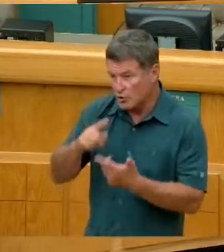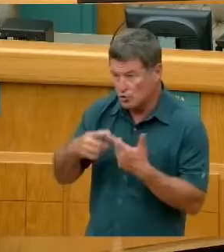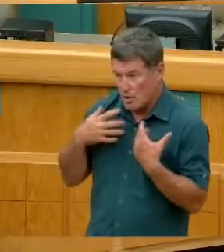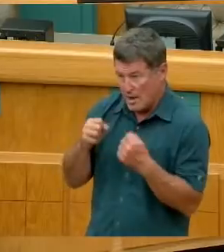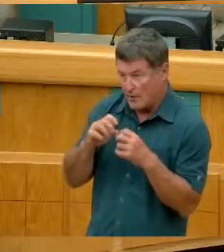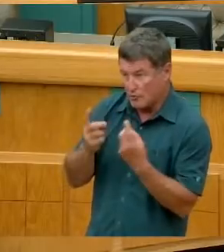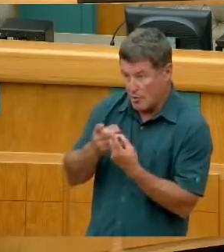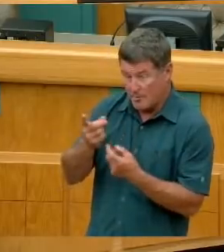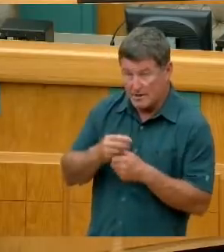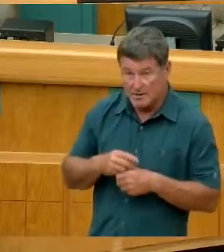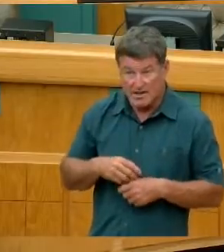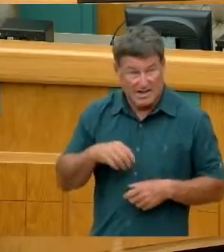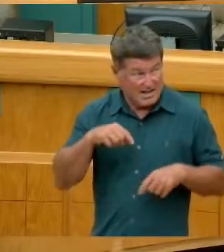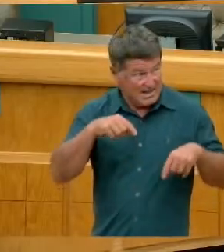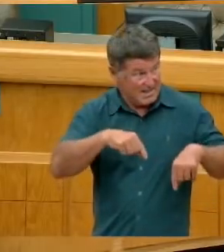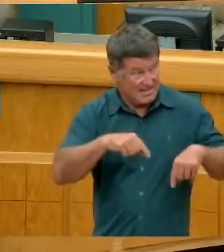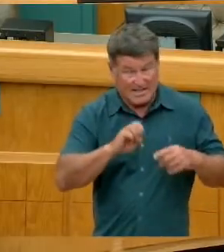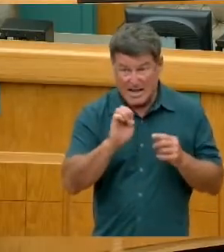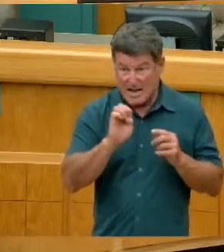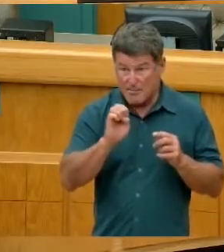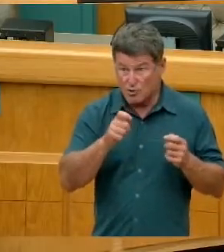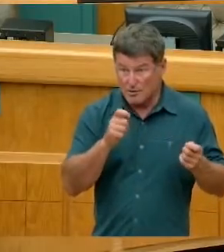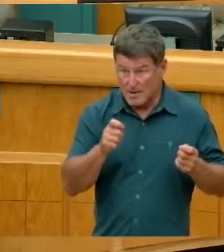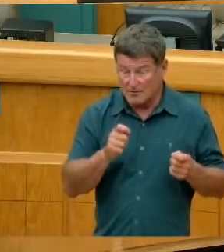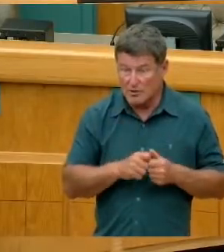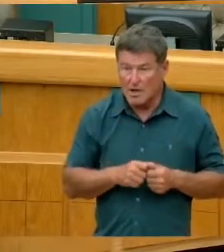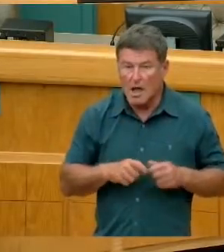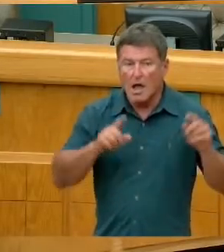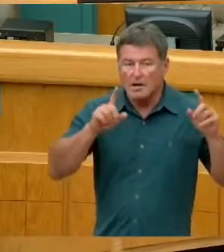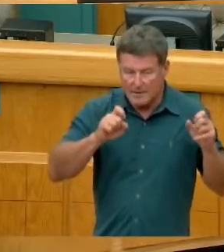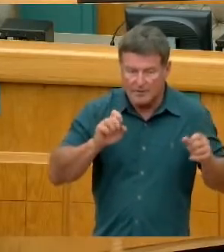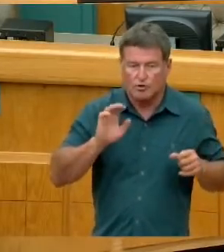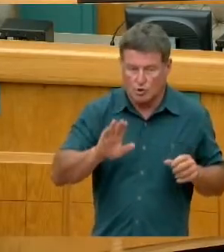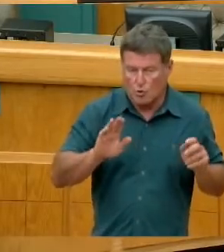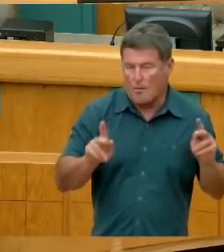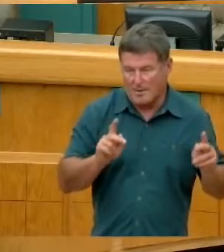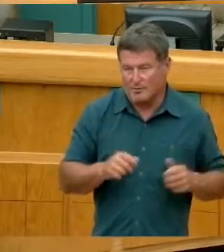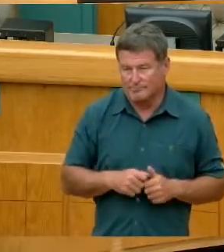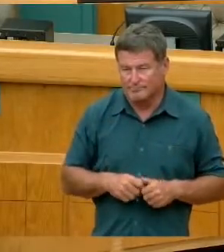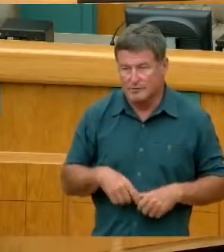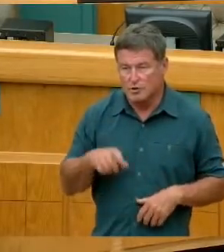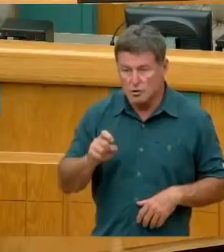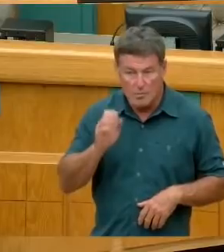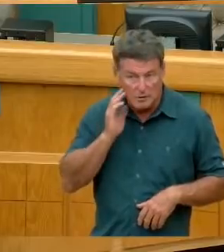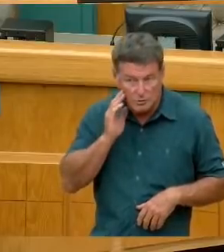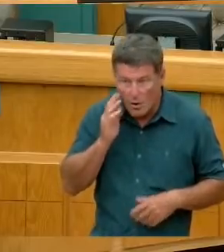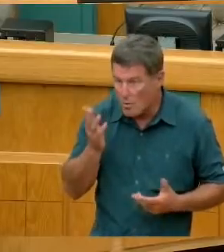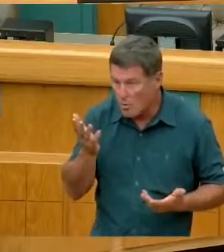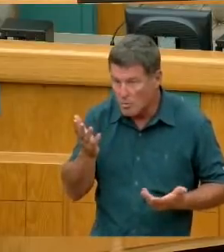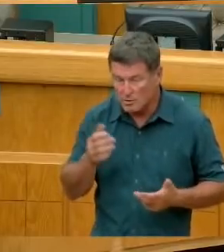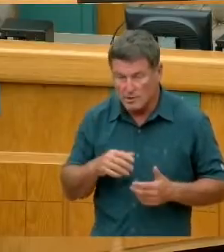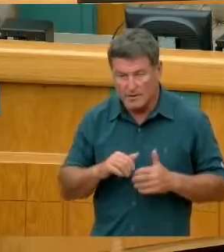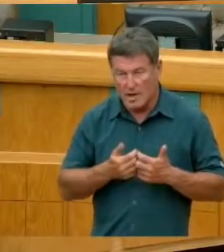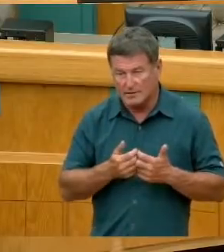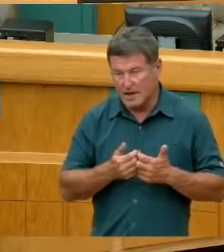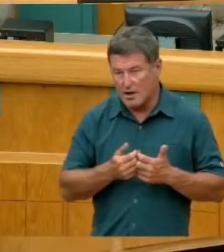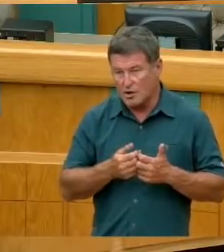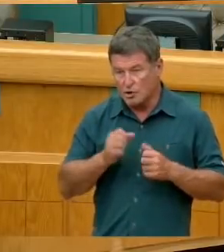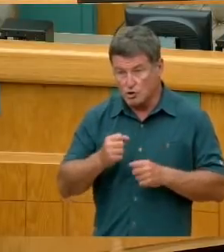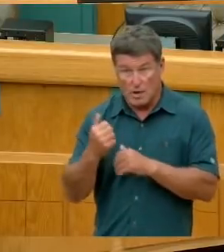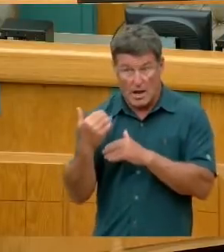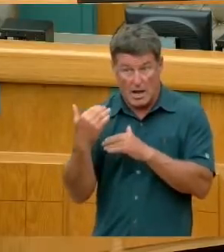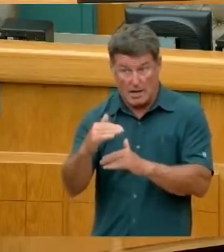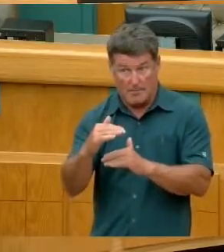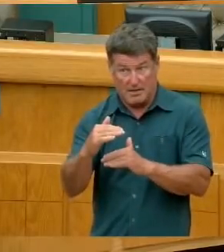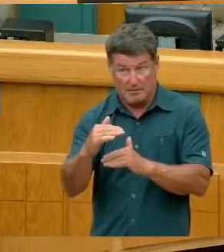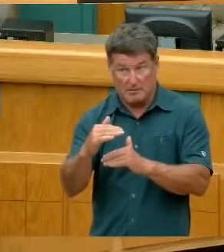and for the support, because in emergency management we have always advocated, look, test your folks. You've got to know, because that's the